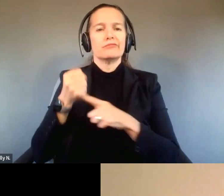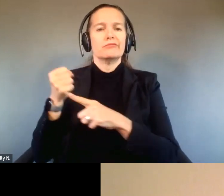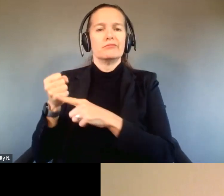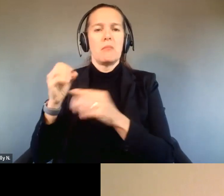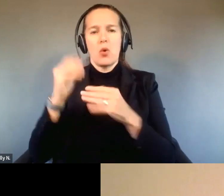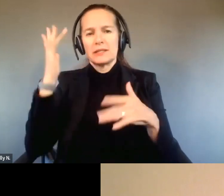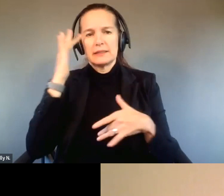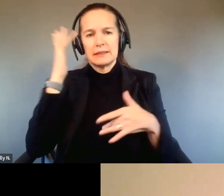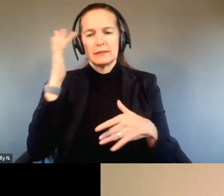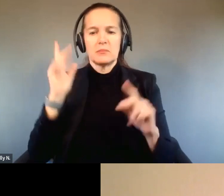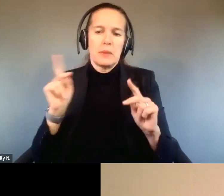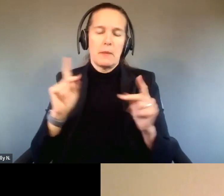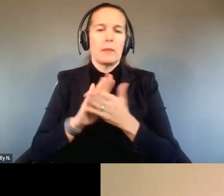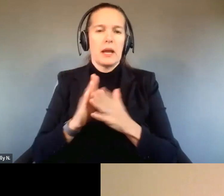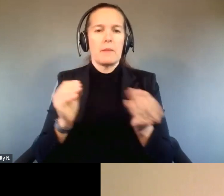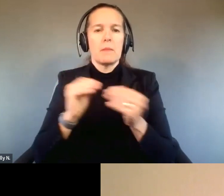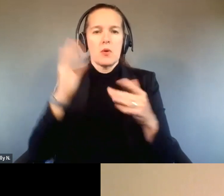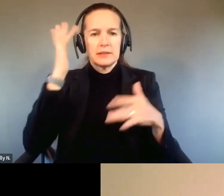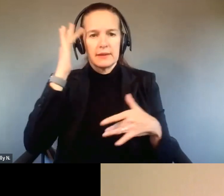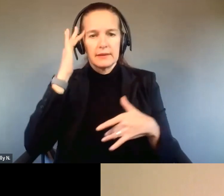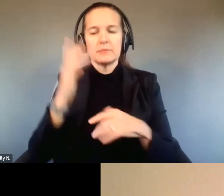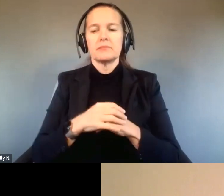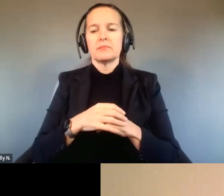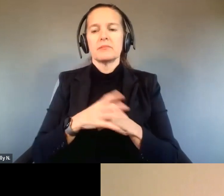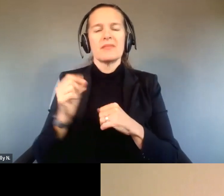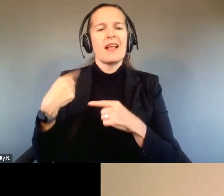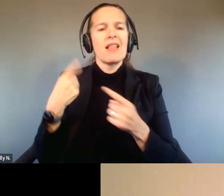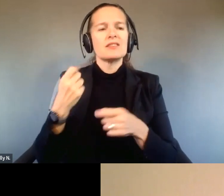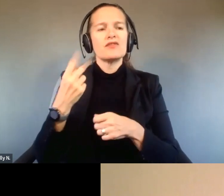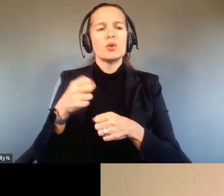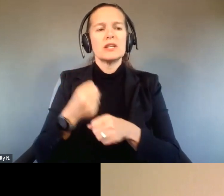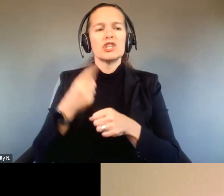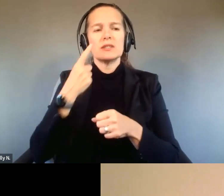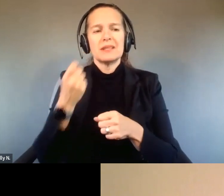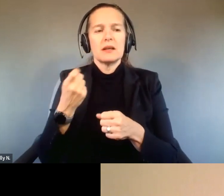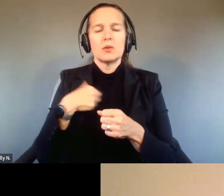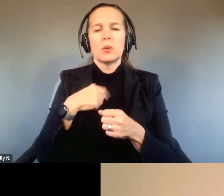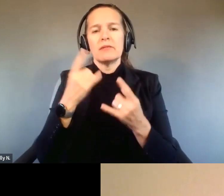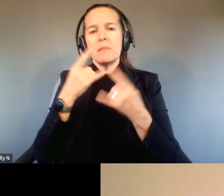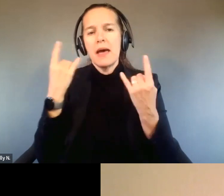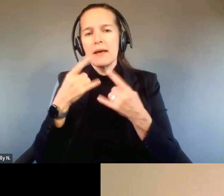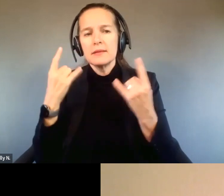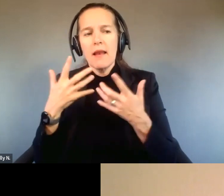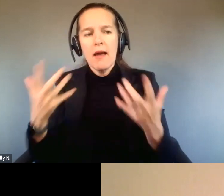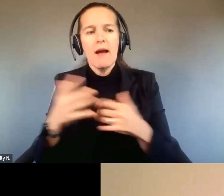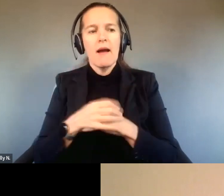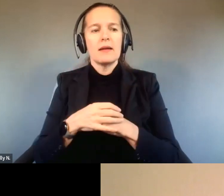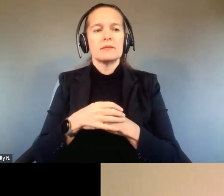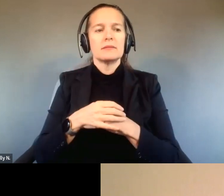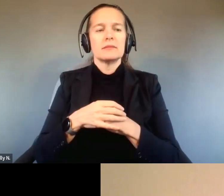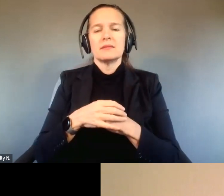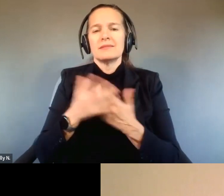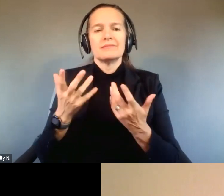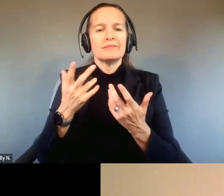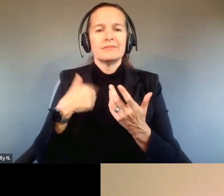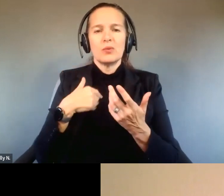people are getting more sick. And I think over the last couple of years, because we've done so much masking and taken the COVID pandemic precautions, we